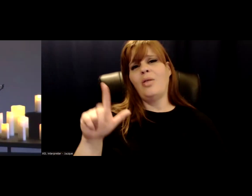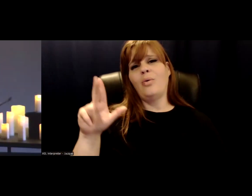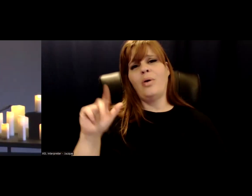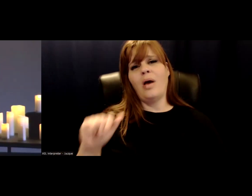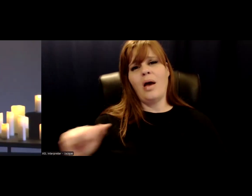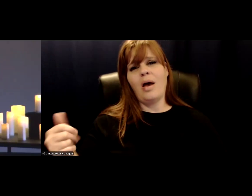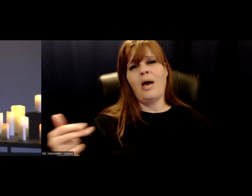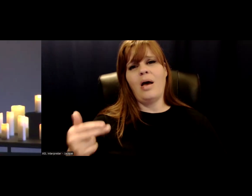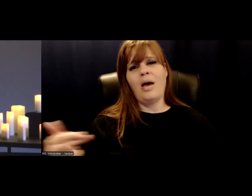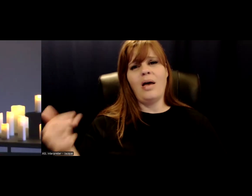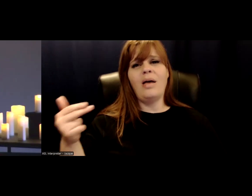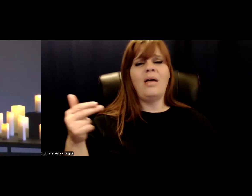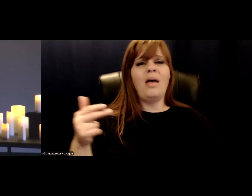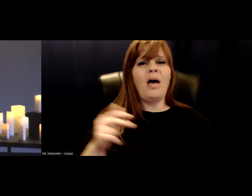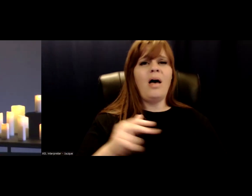Hallelujah.